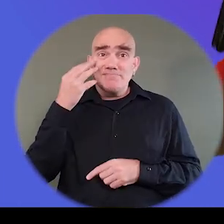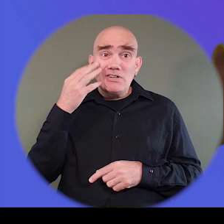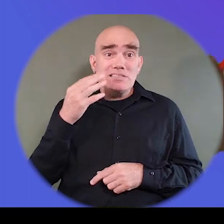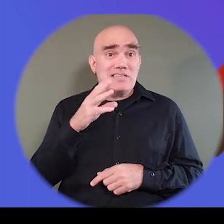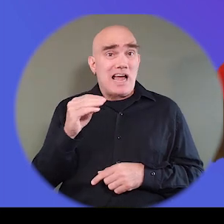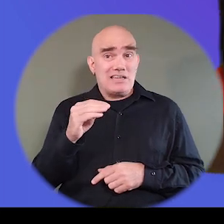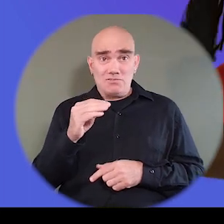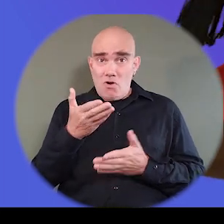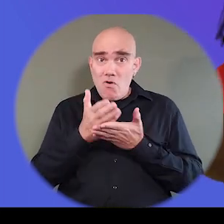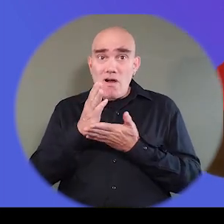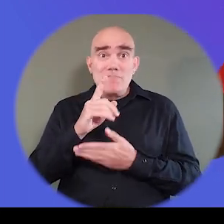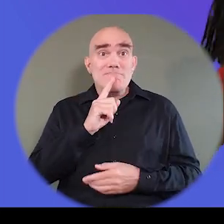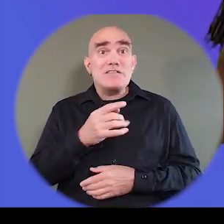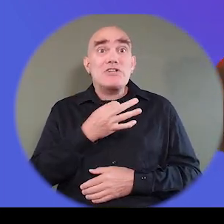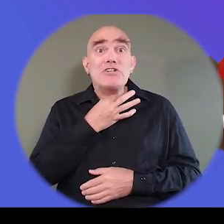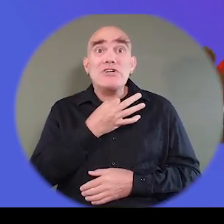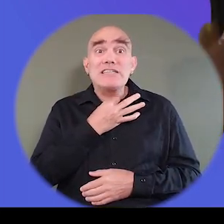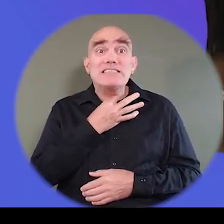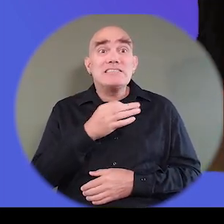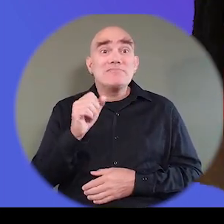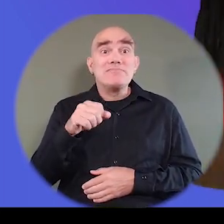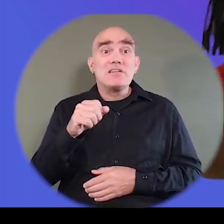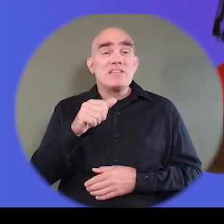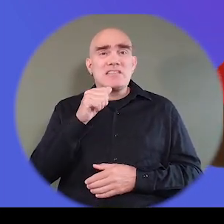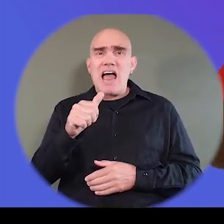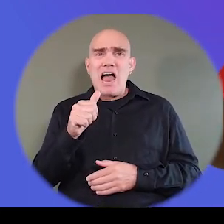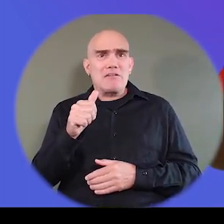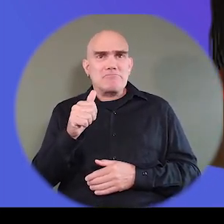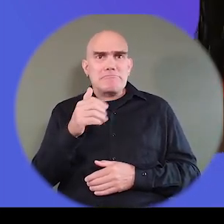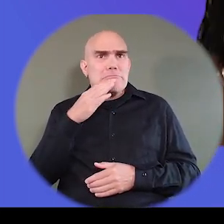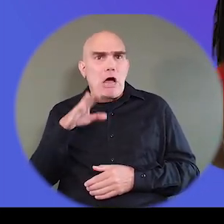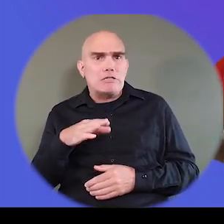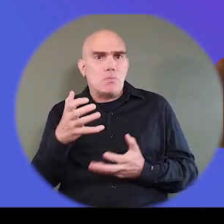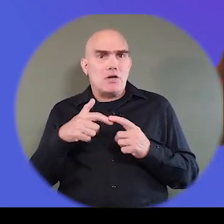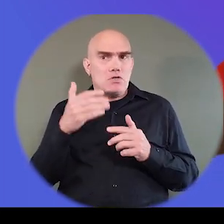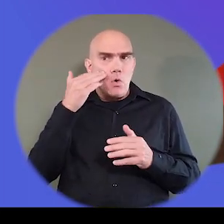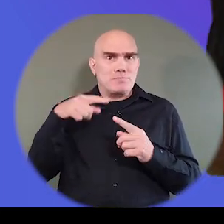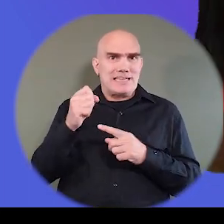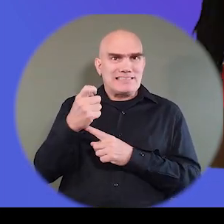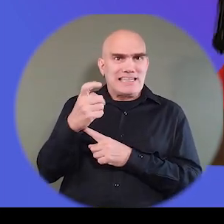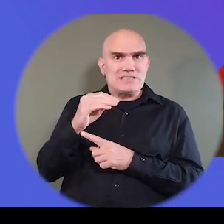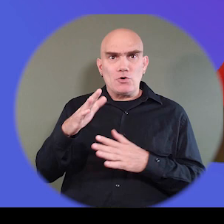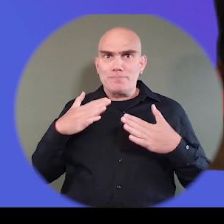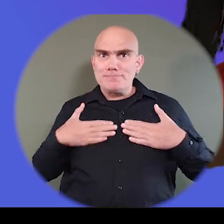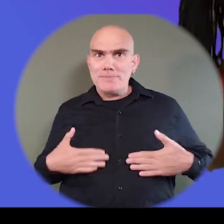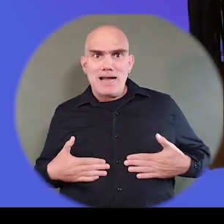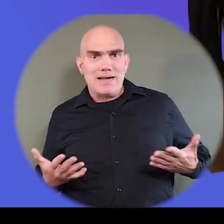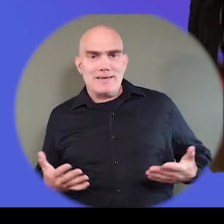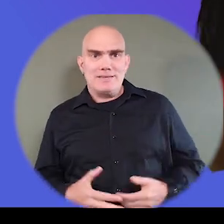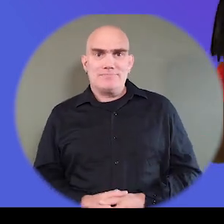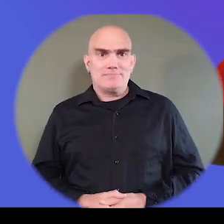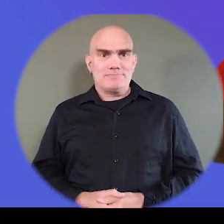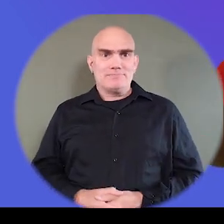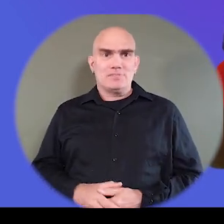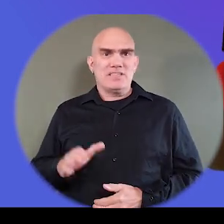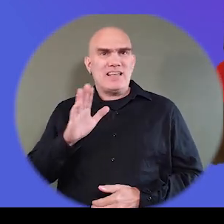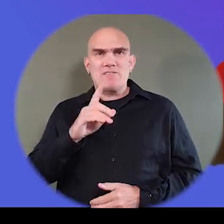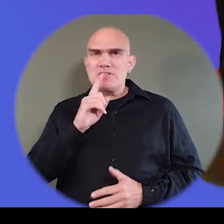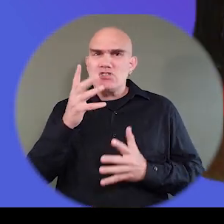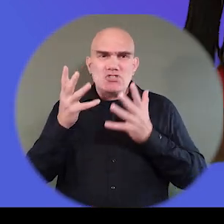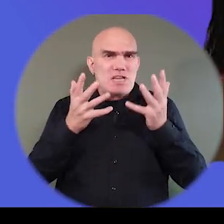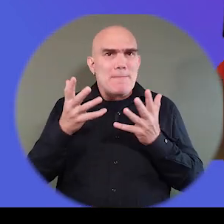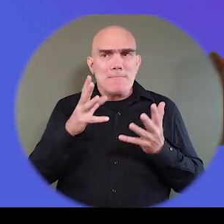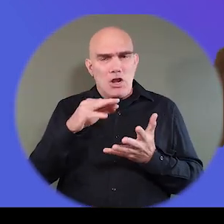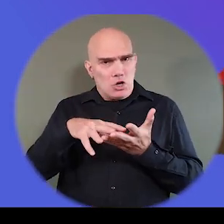Life is an experience, and it's okay to be curious. It's not naughty wanting to know about sex and your body,